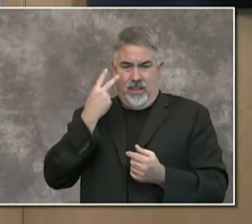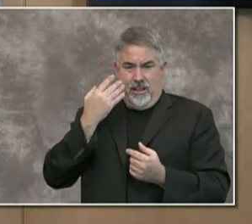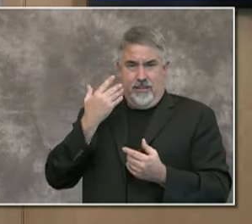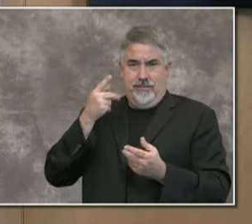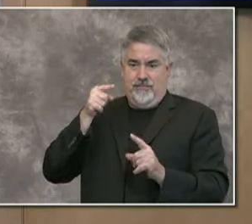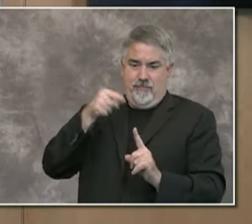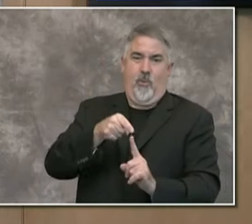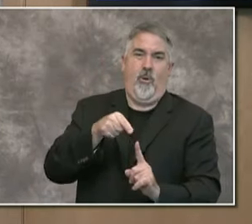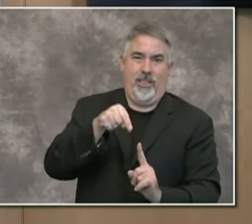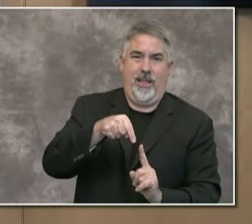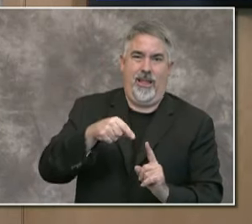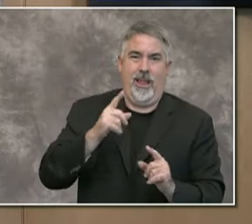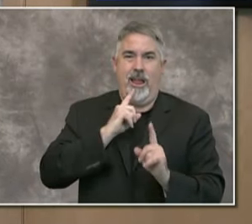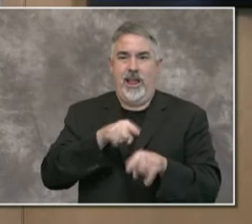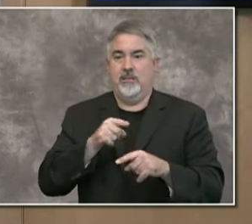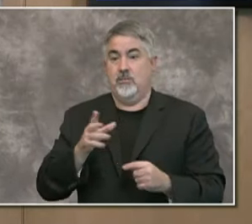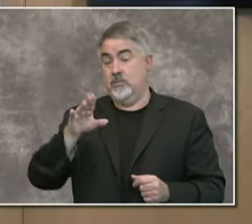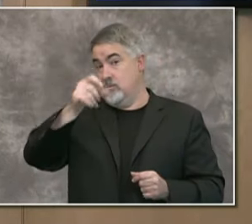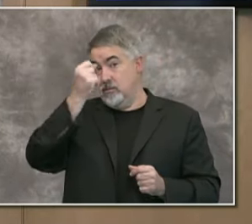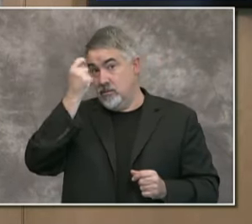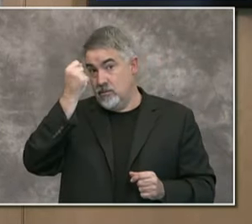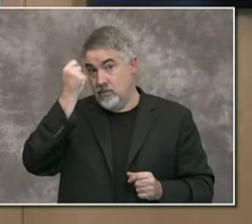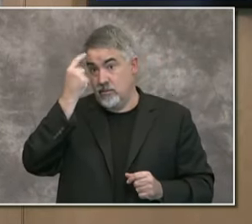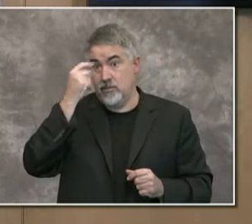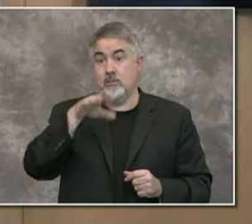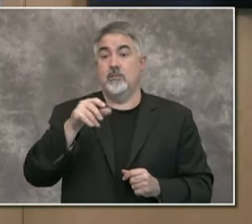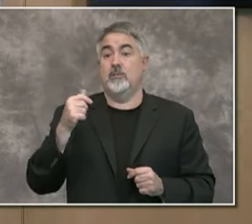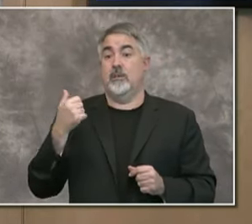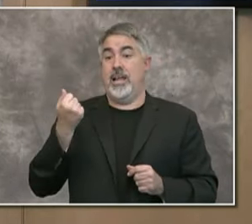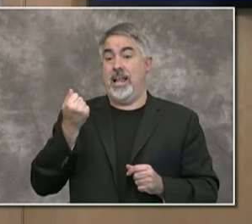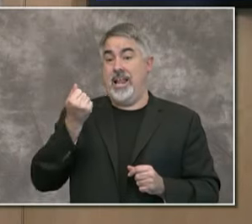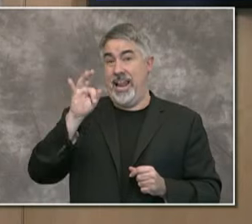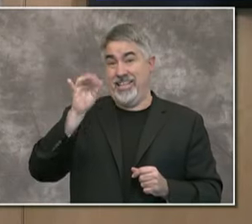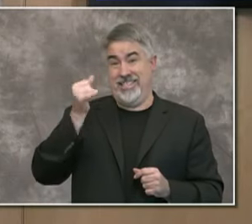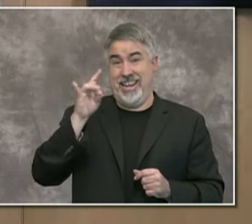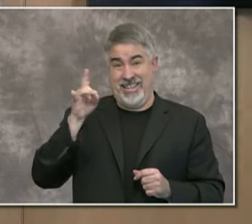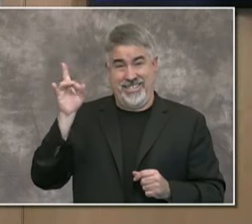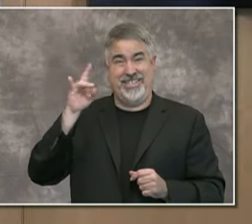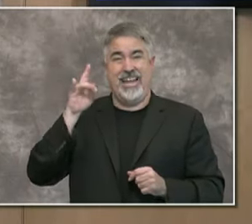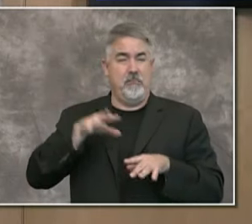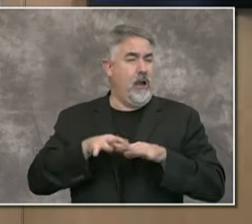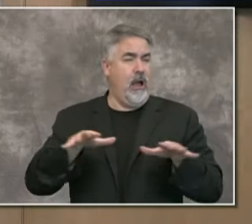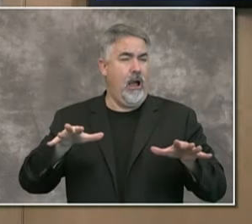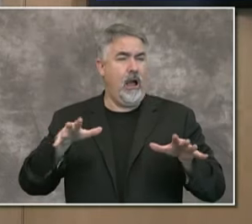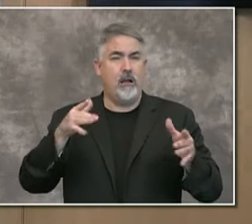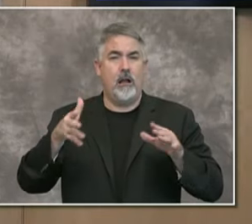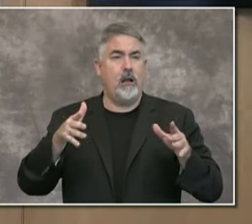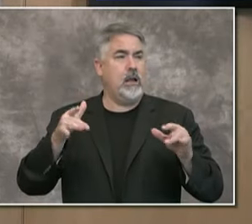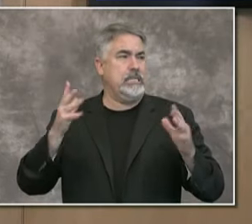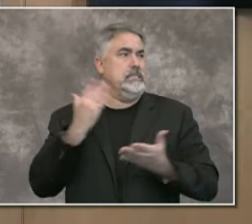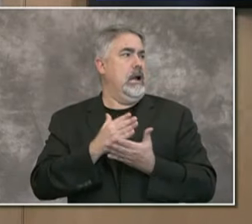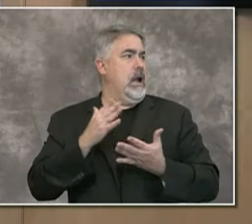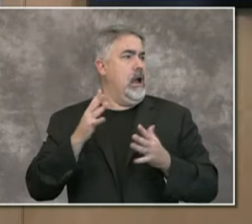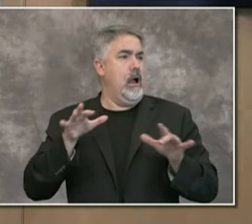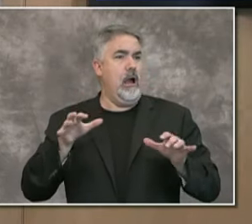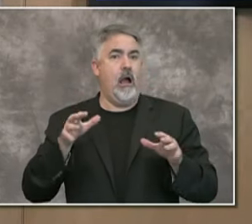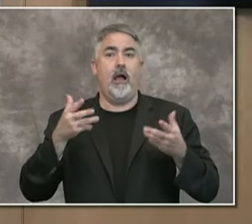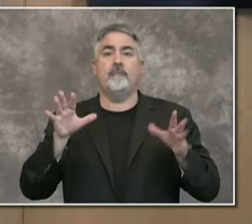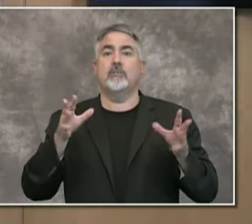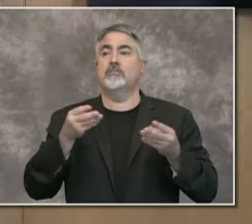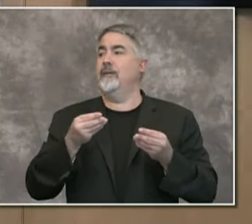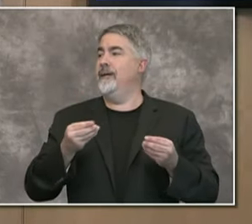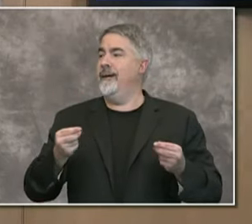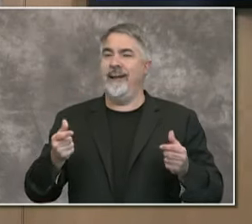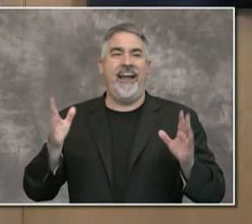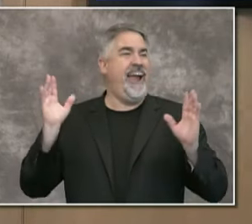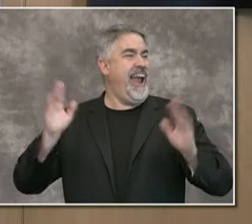the jurisdictions that came out too rapidly or too soon actually saw second waves that often were more severe than the first wave, and we don't